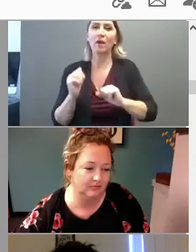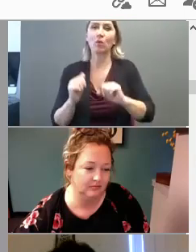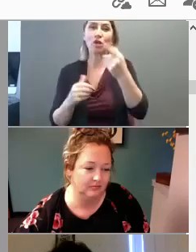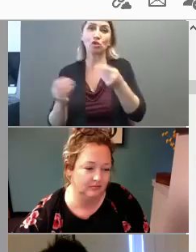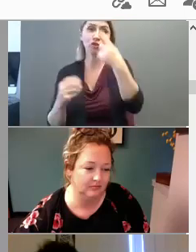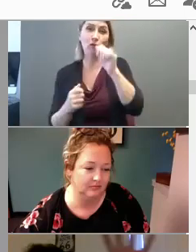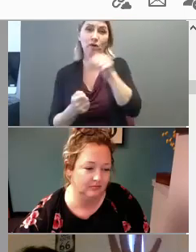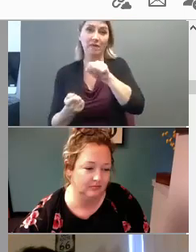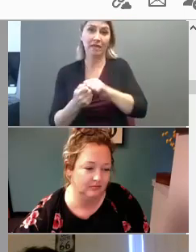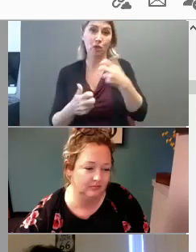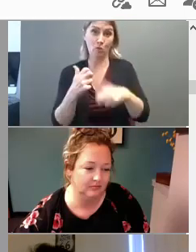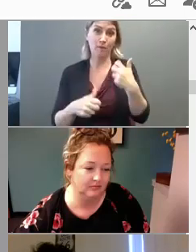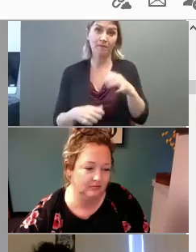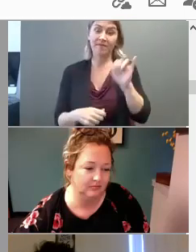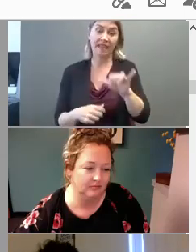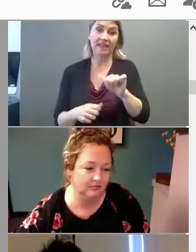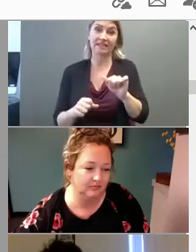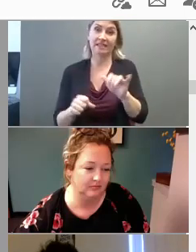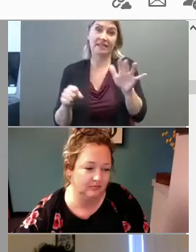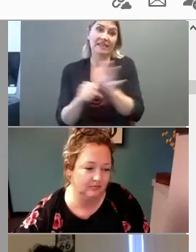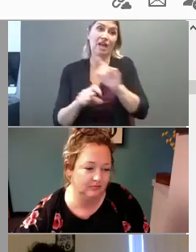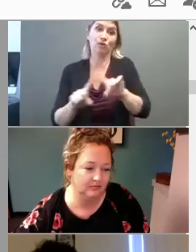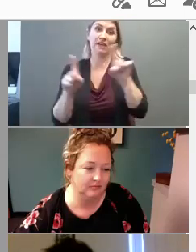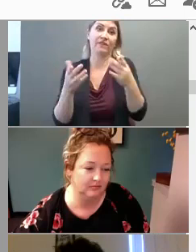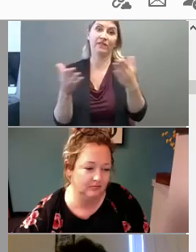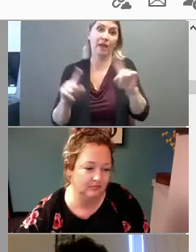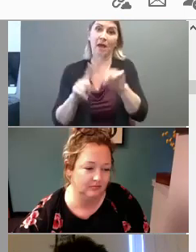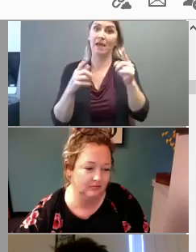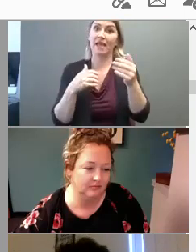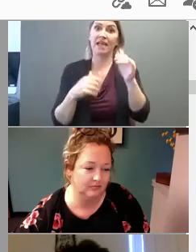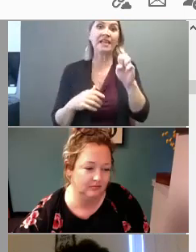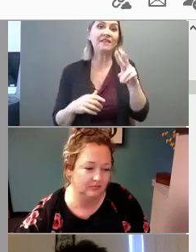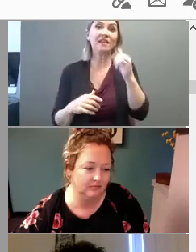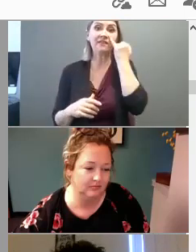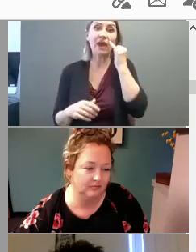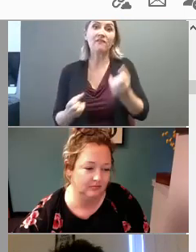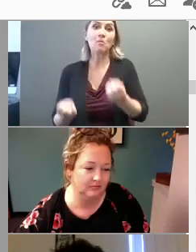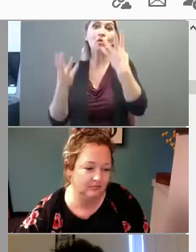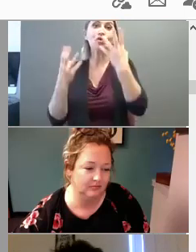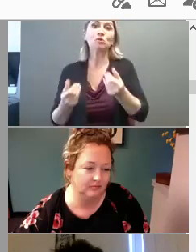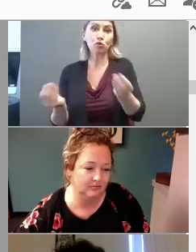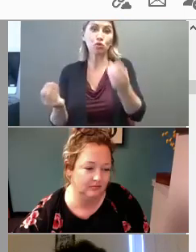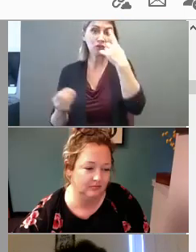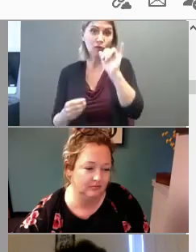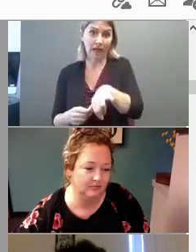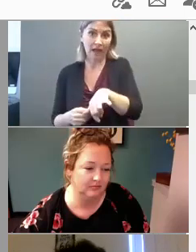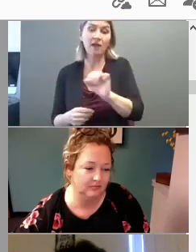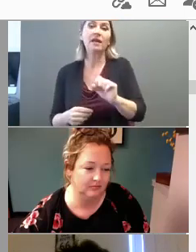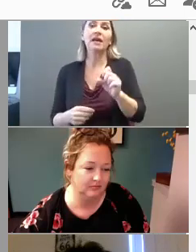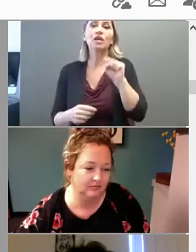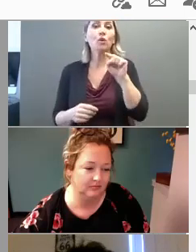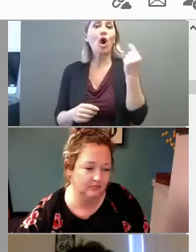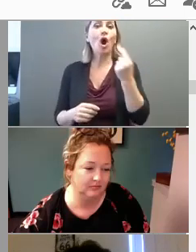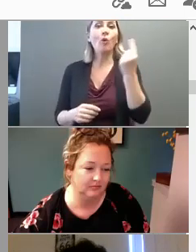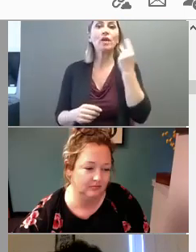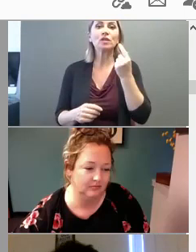particular problem. But that is a whole different thing. But even if you have multiple possible solutions, since you're always going to go